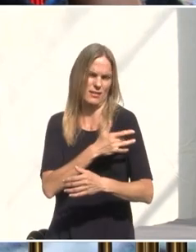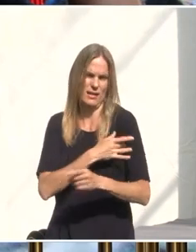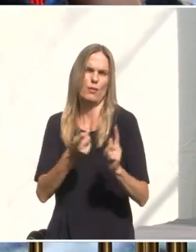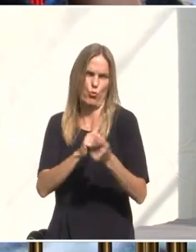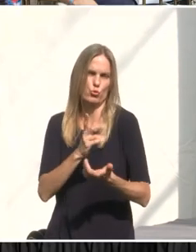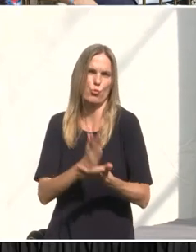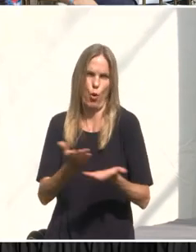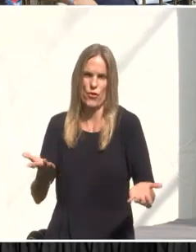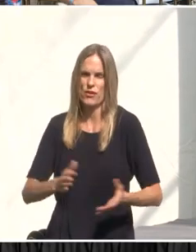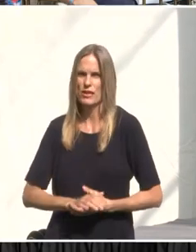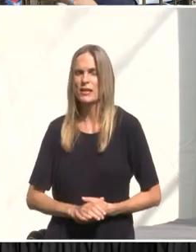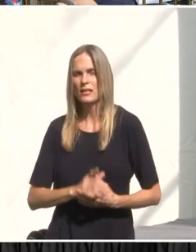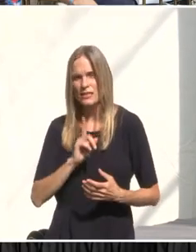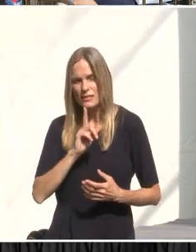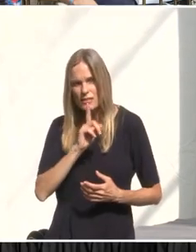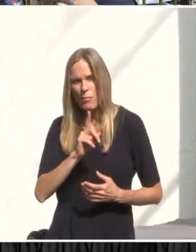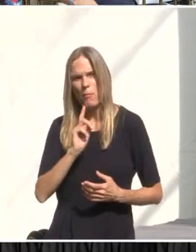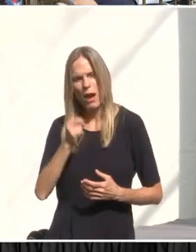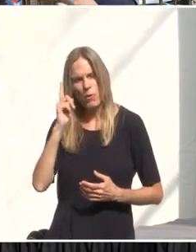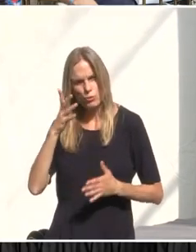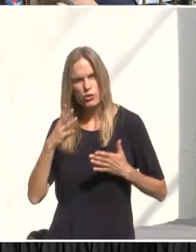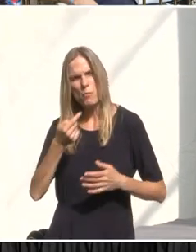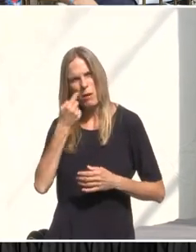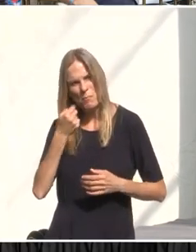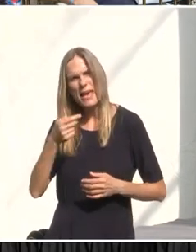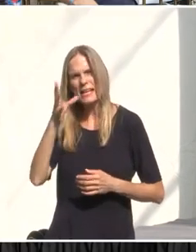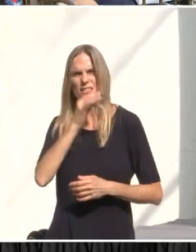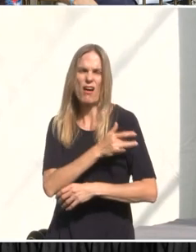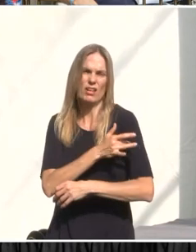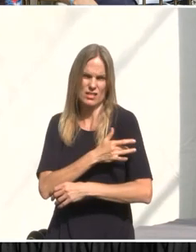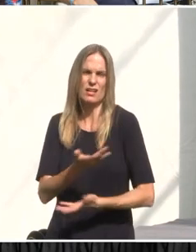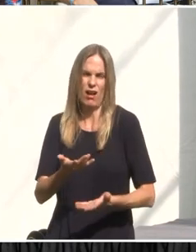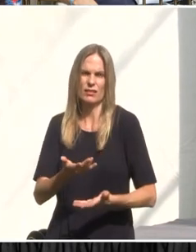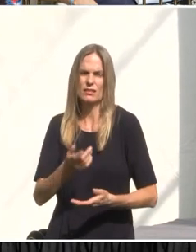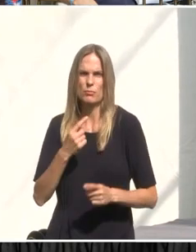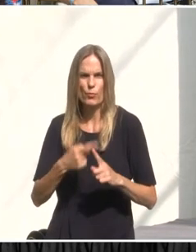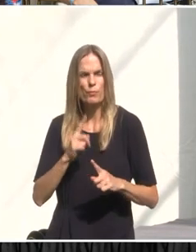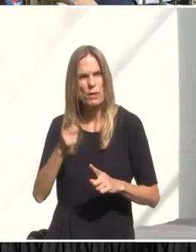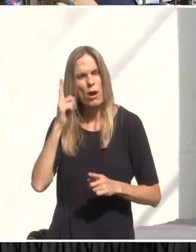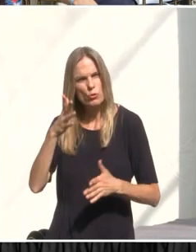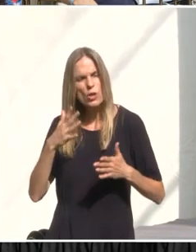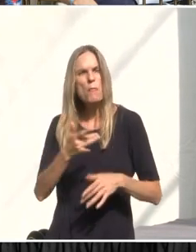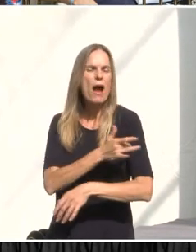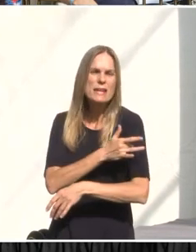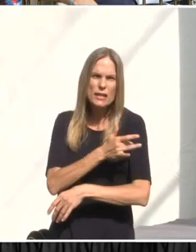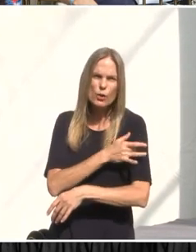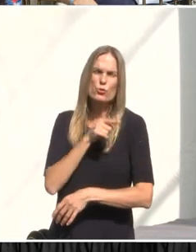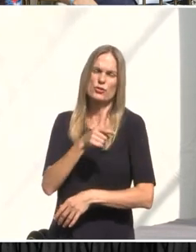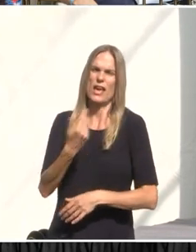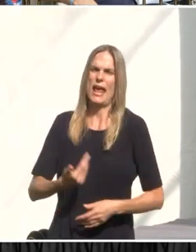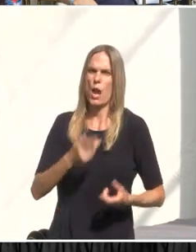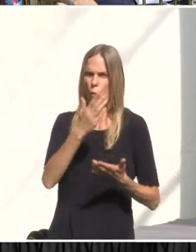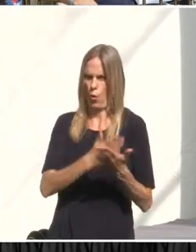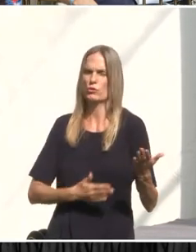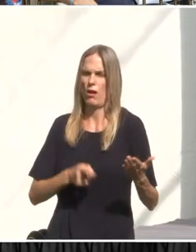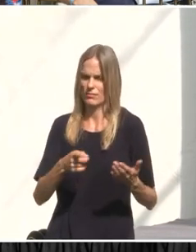that men also can be weak and can understand that weakness is a part of life, I think that is very